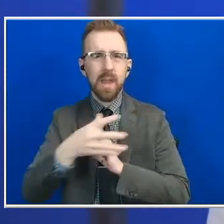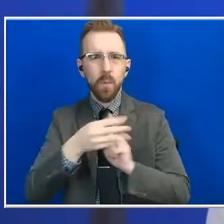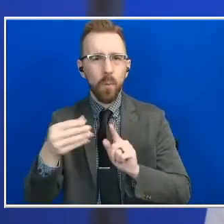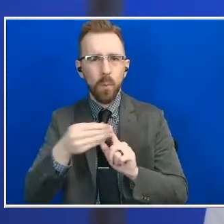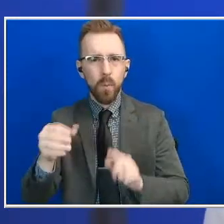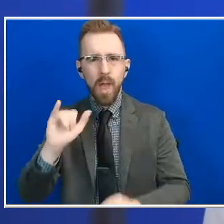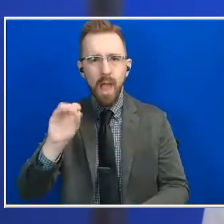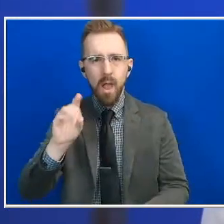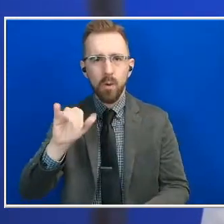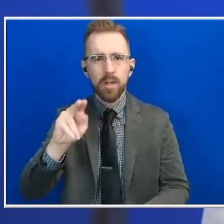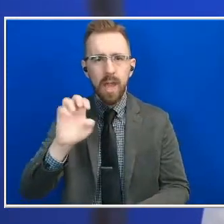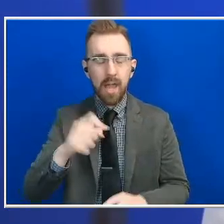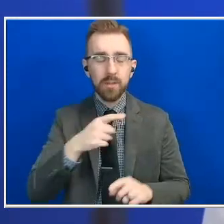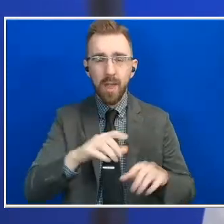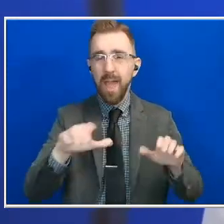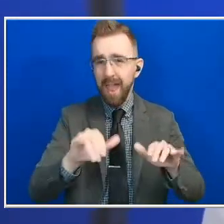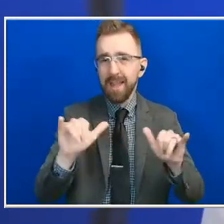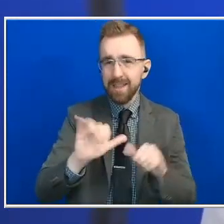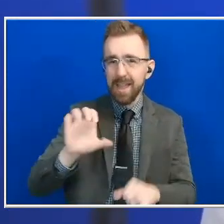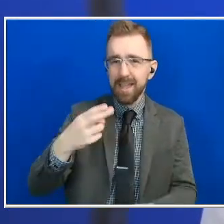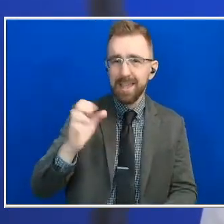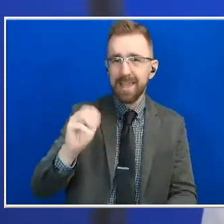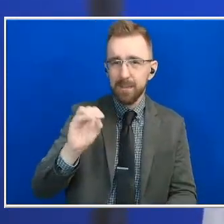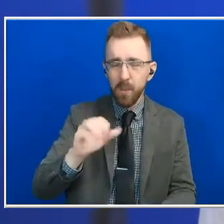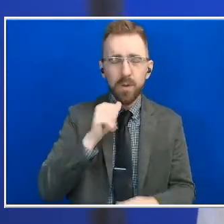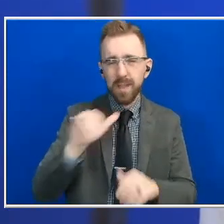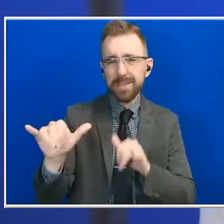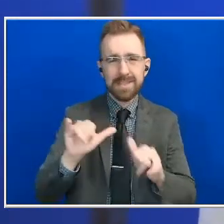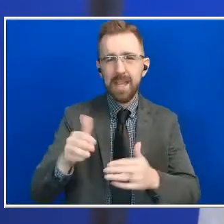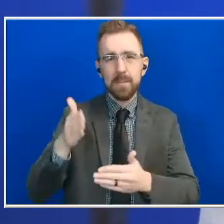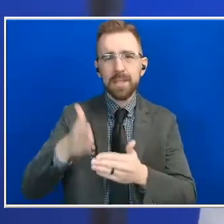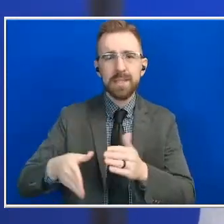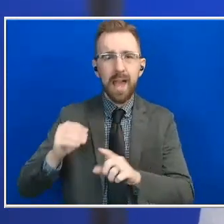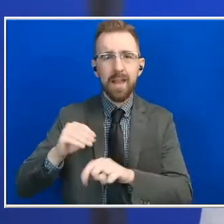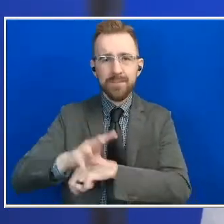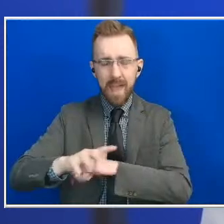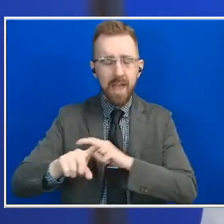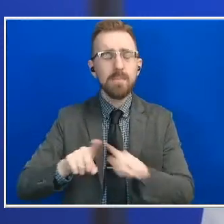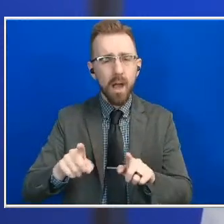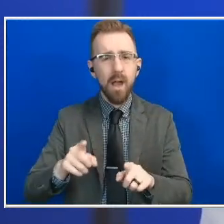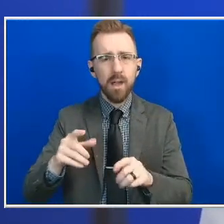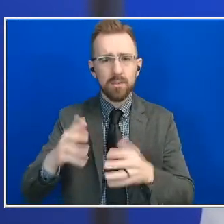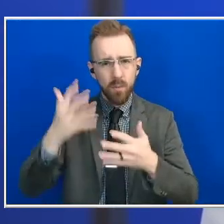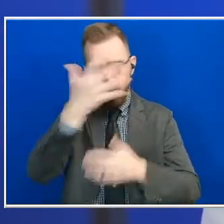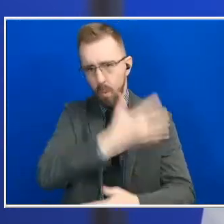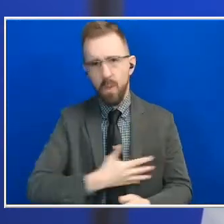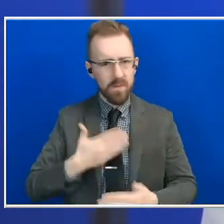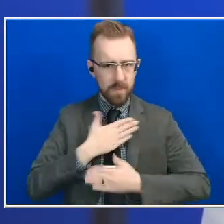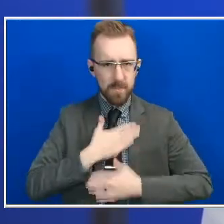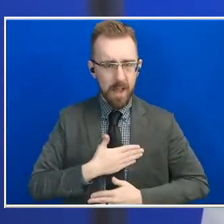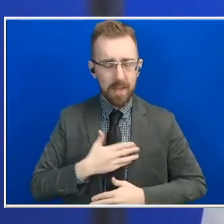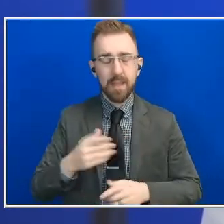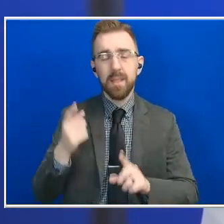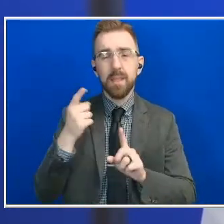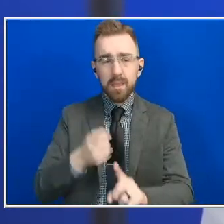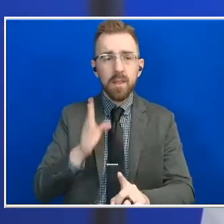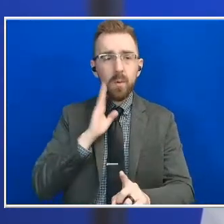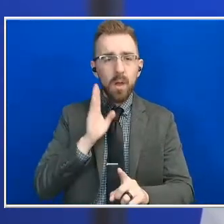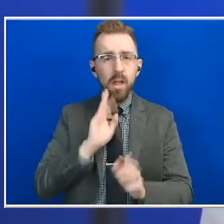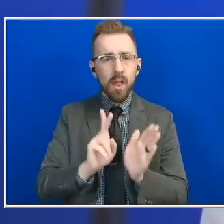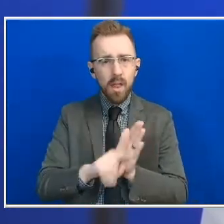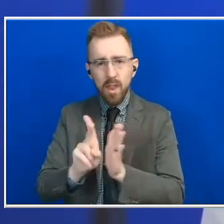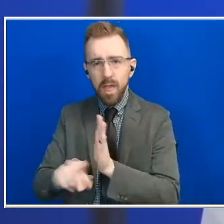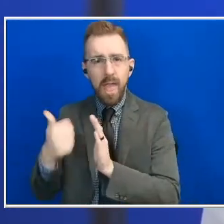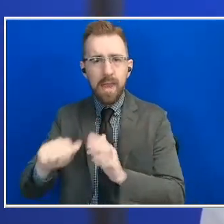like chemotherapy. It doesn't have the same side effect profile, but it goes all over the body. And the idea is that it will kill off any potential thyroid